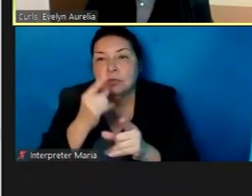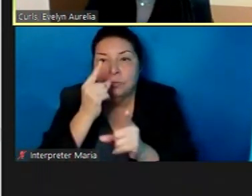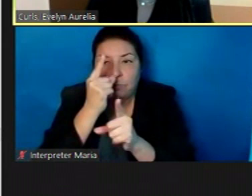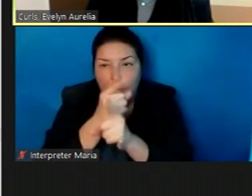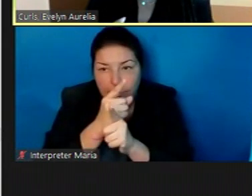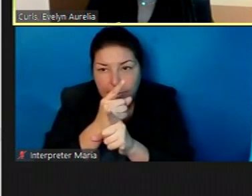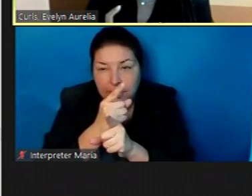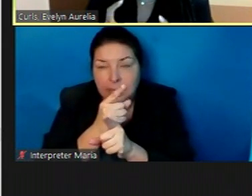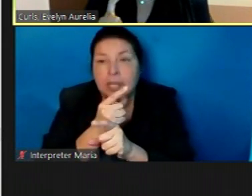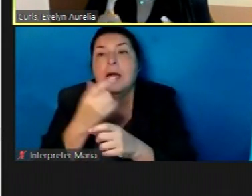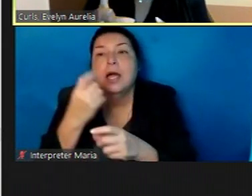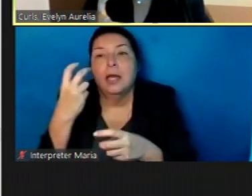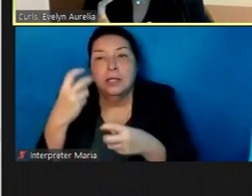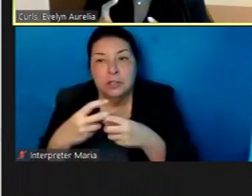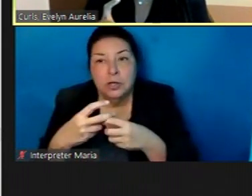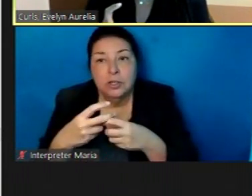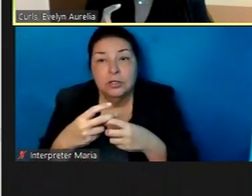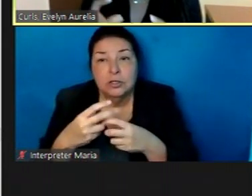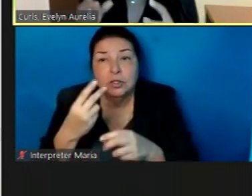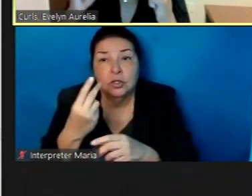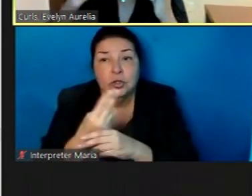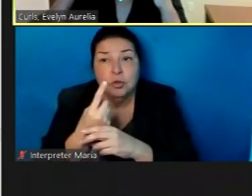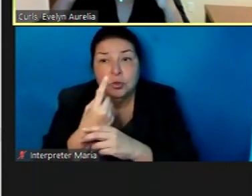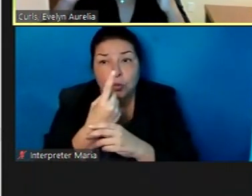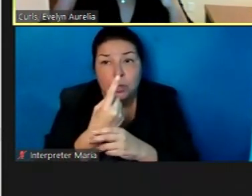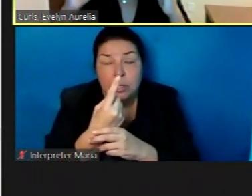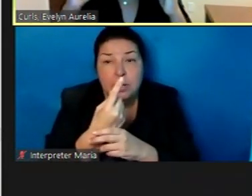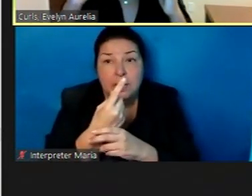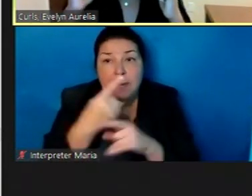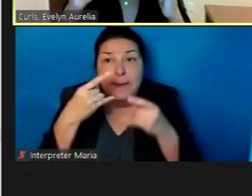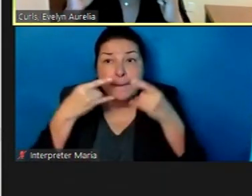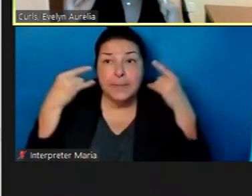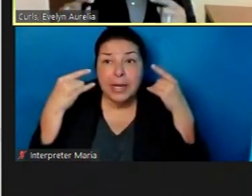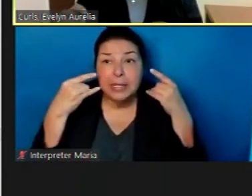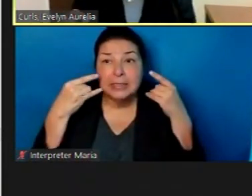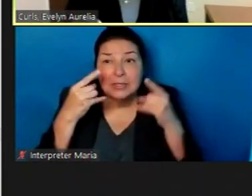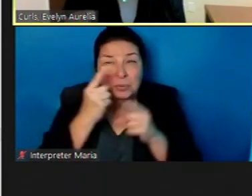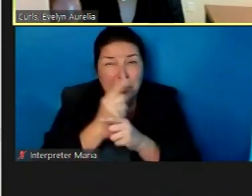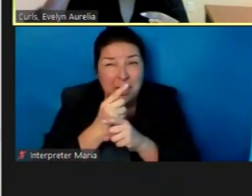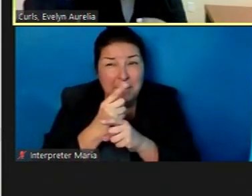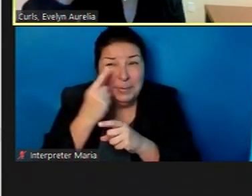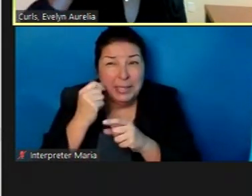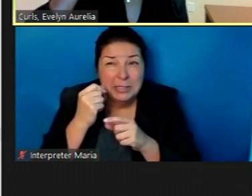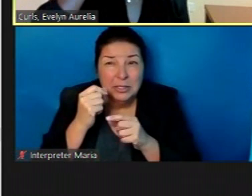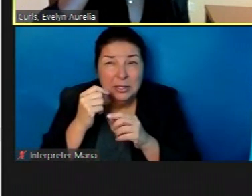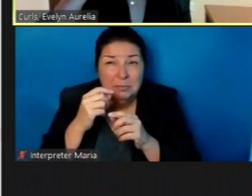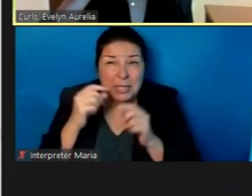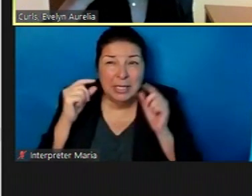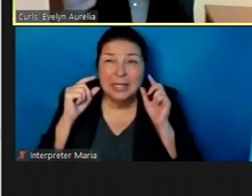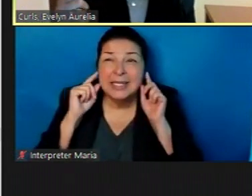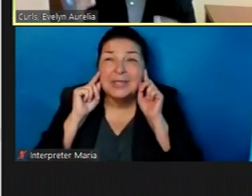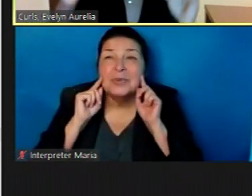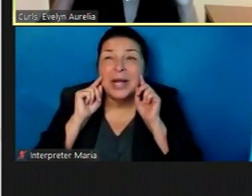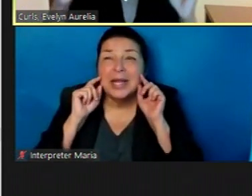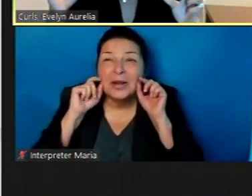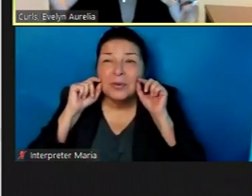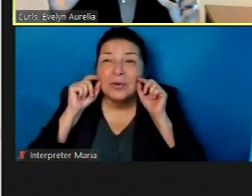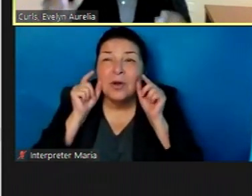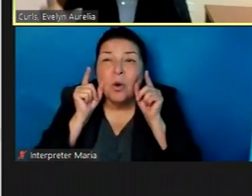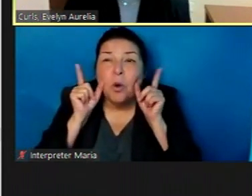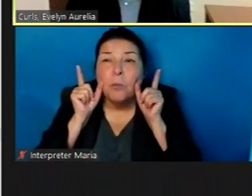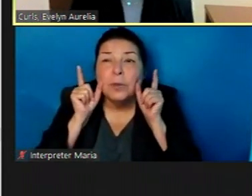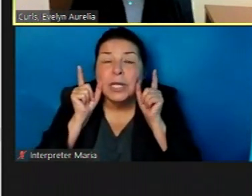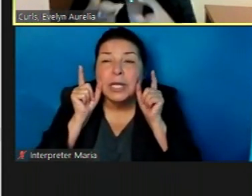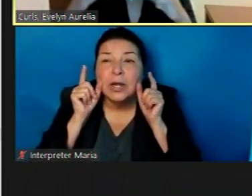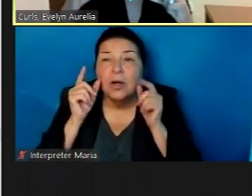bit harder to wear 1 mask properly because there can be gaps on the side. There can be gaps around the nose. Anyone who wears